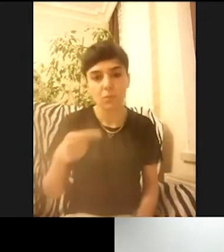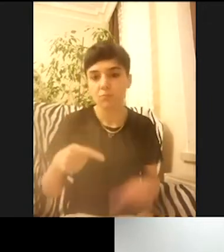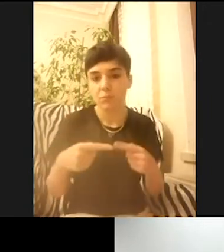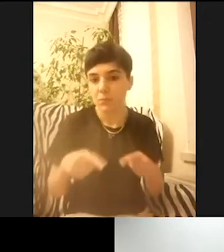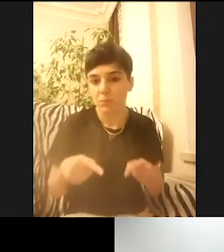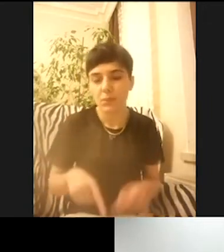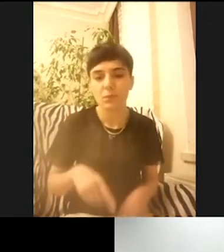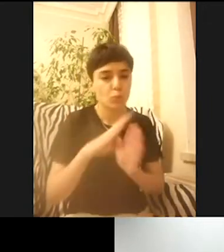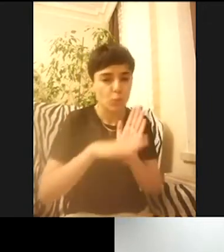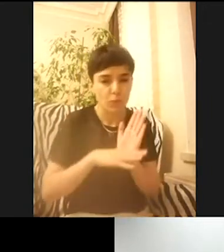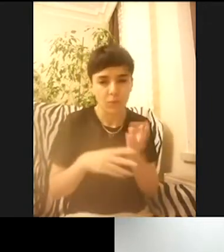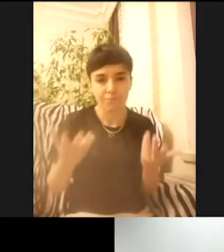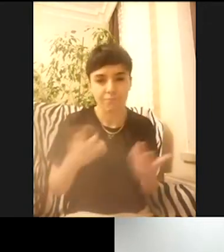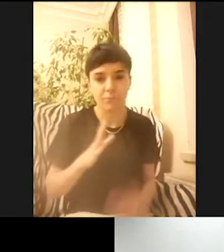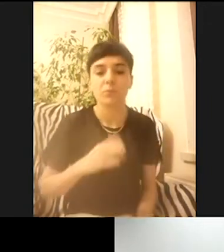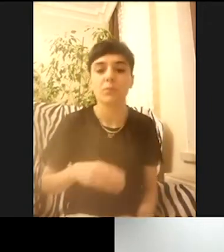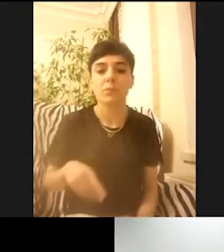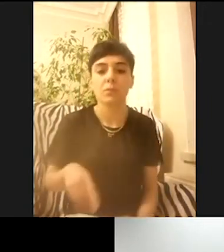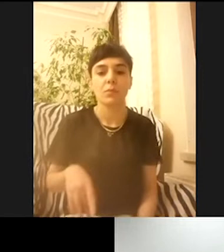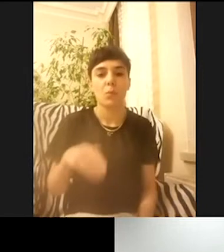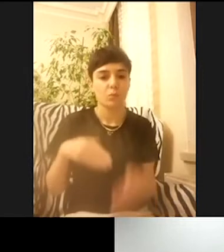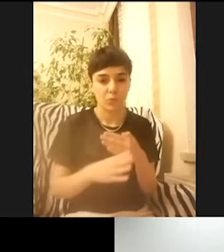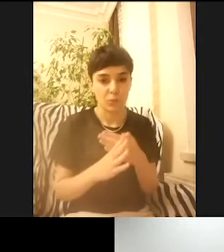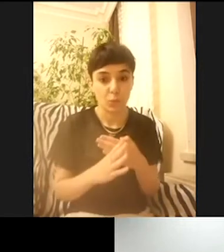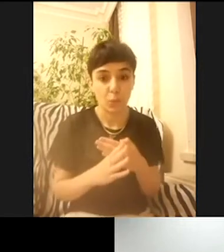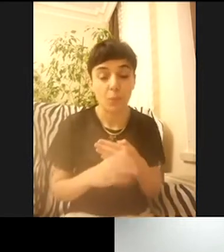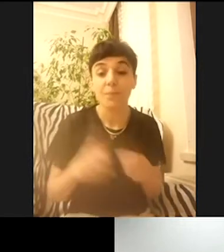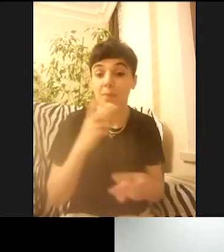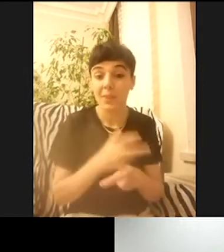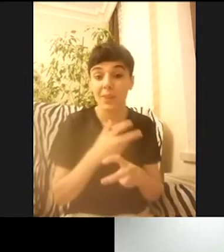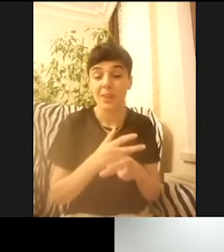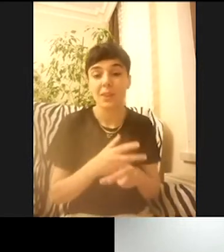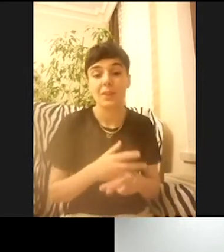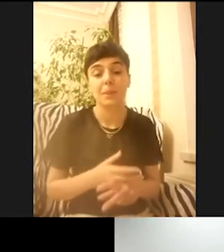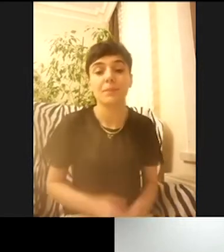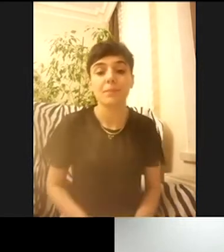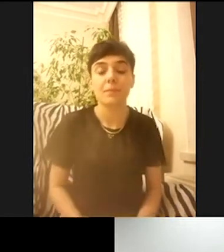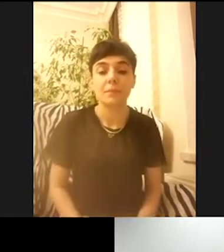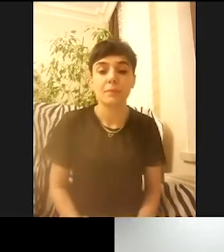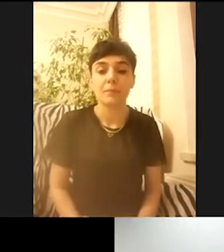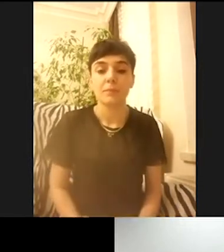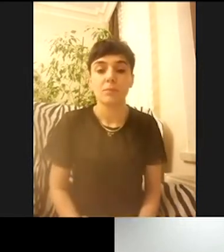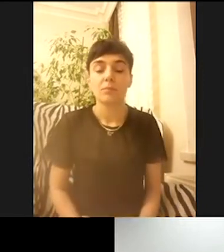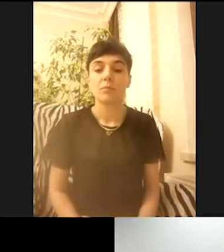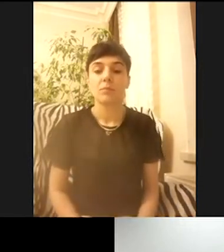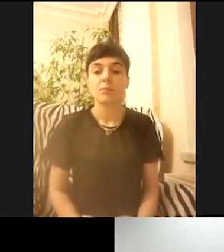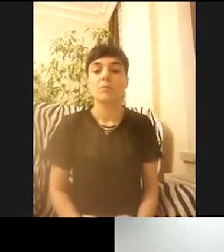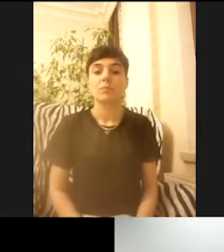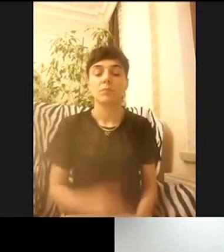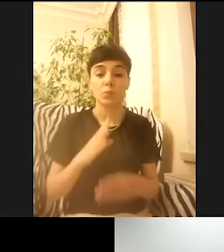where queer bodies are at the core of the conflict between